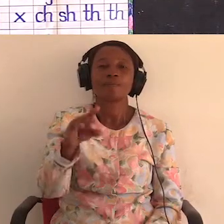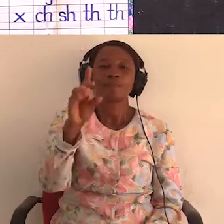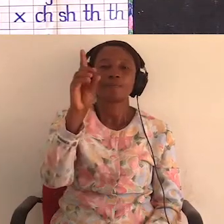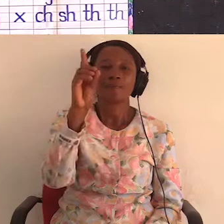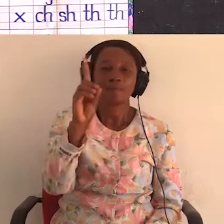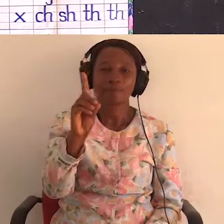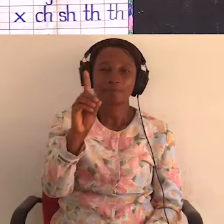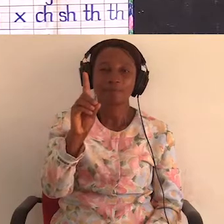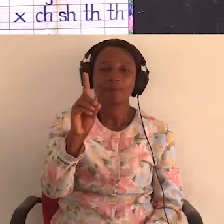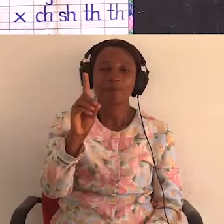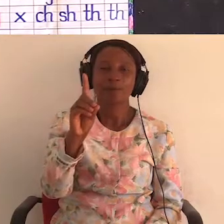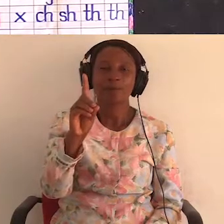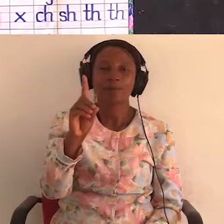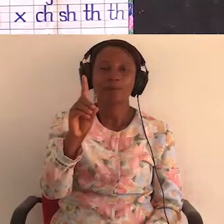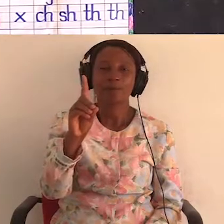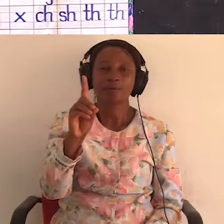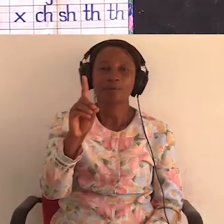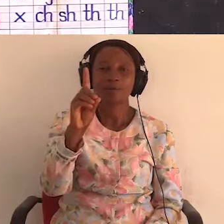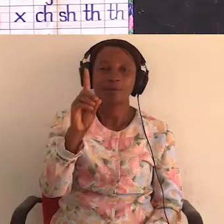D-O-G, dog.